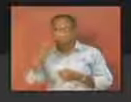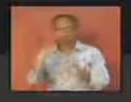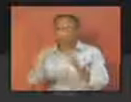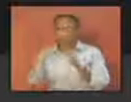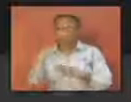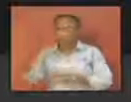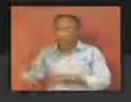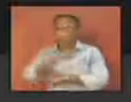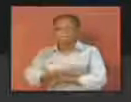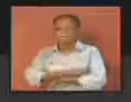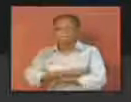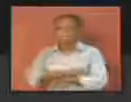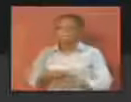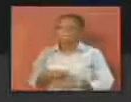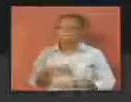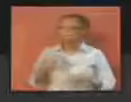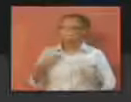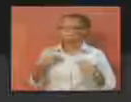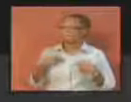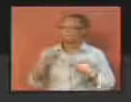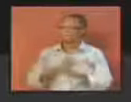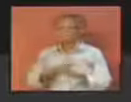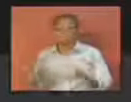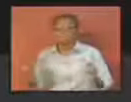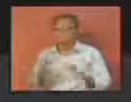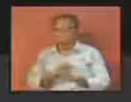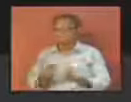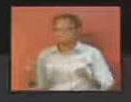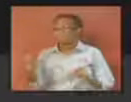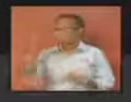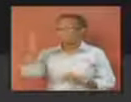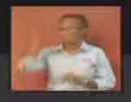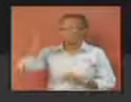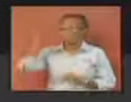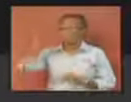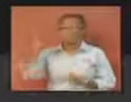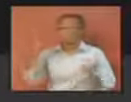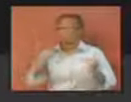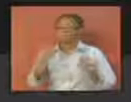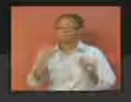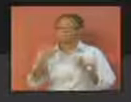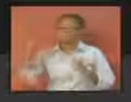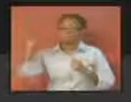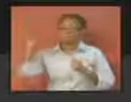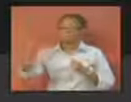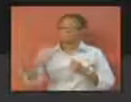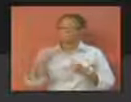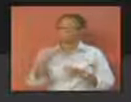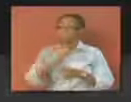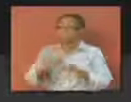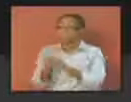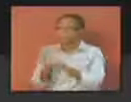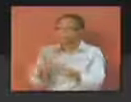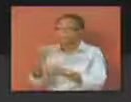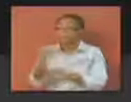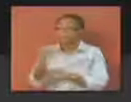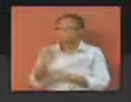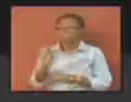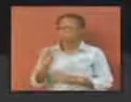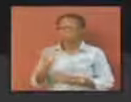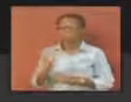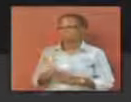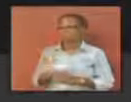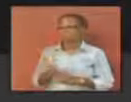deal with COVID-19. This is according to the service provider. And some drivers have expressed concern over the payment